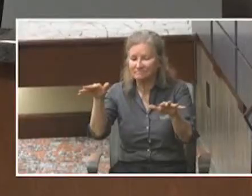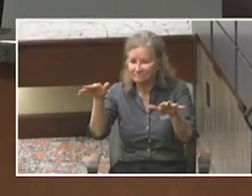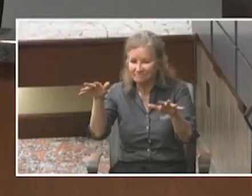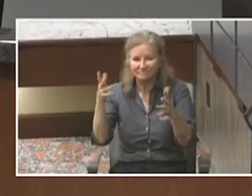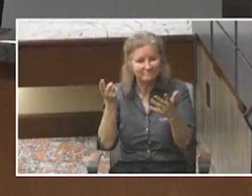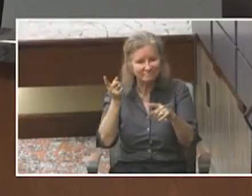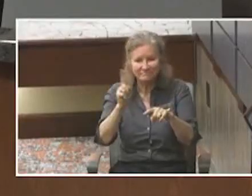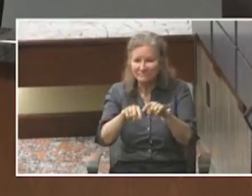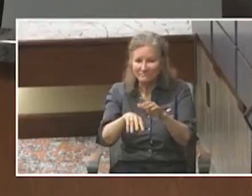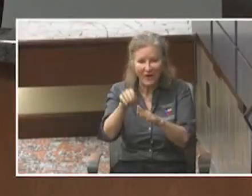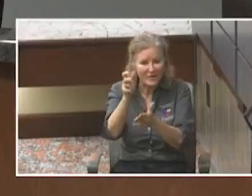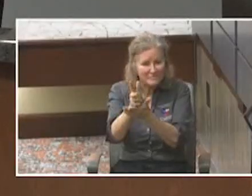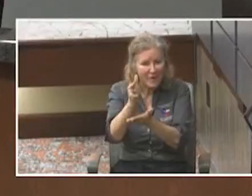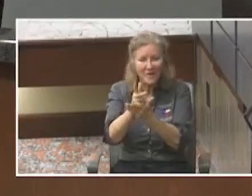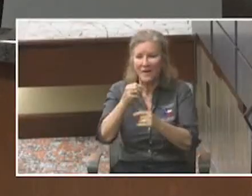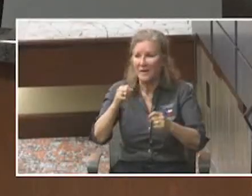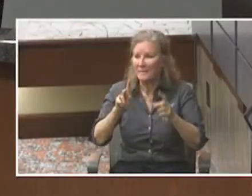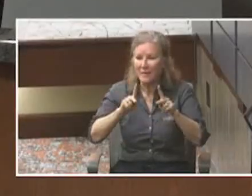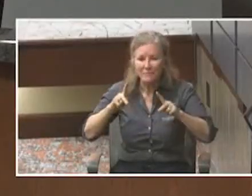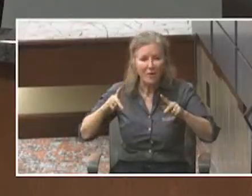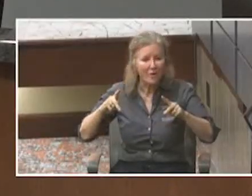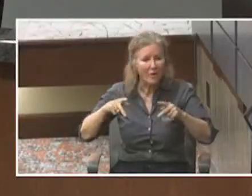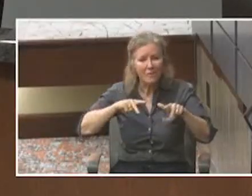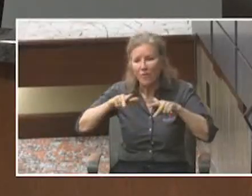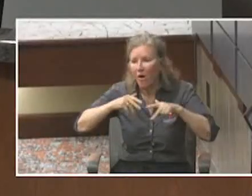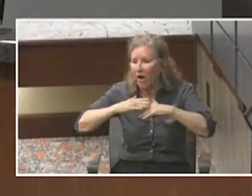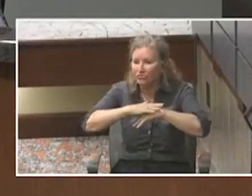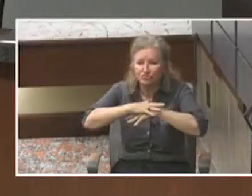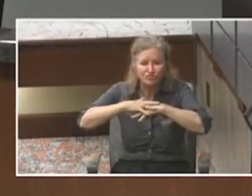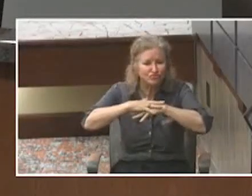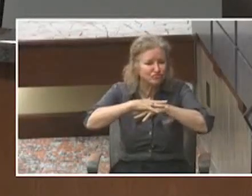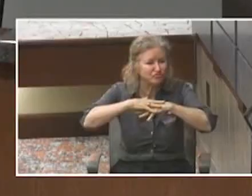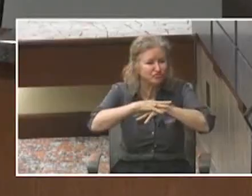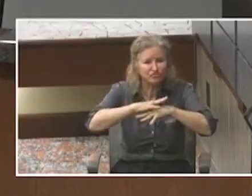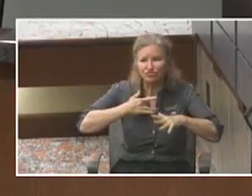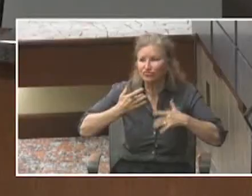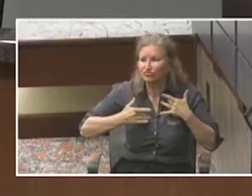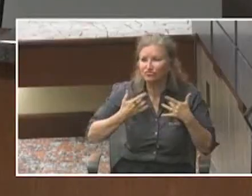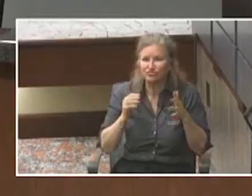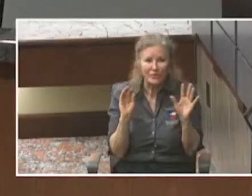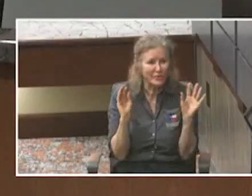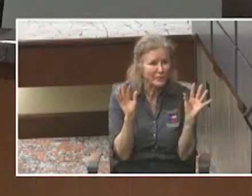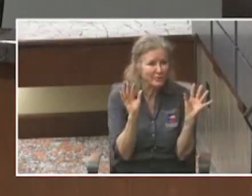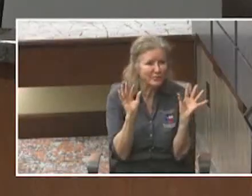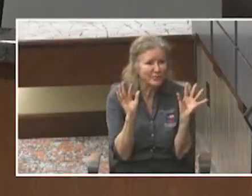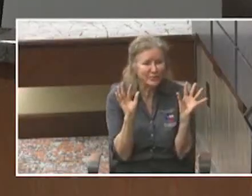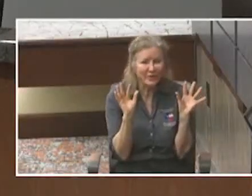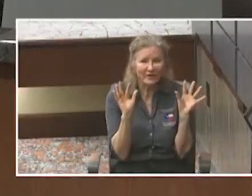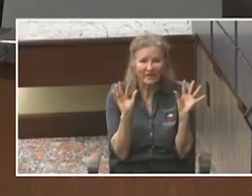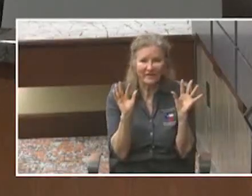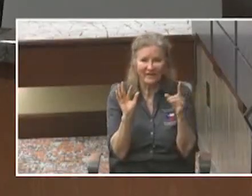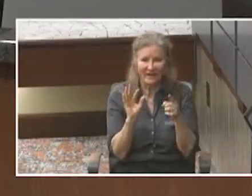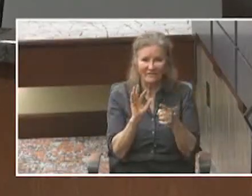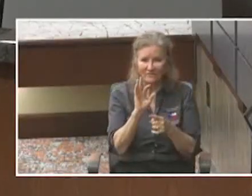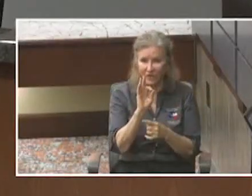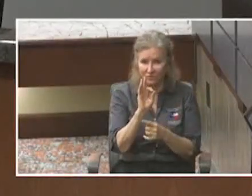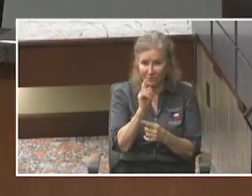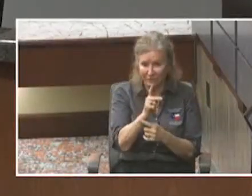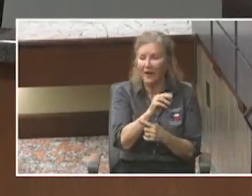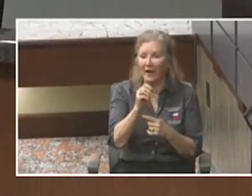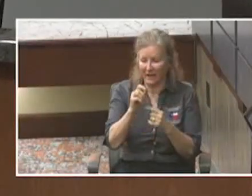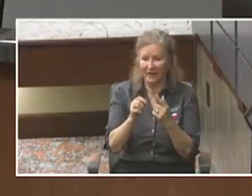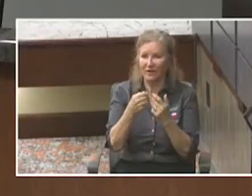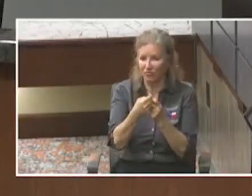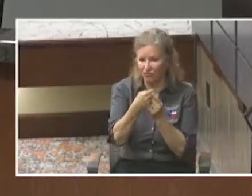place to park. People are walking around. There's buzz, there's excitement, both for things happening at the Foster as well as across the